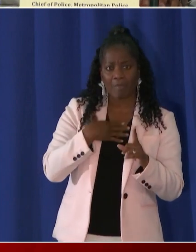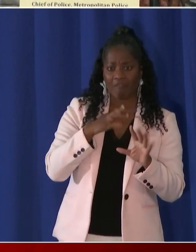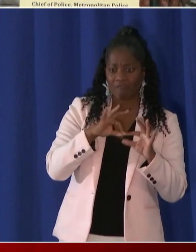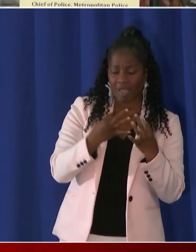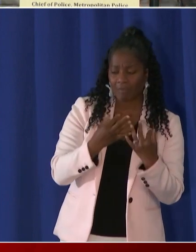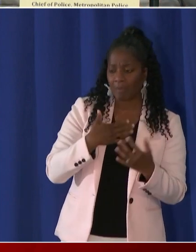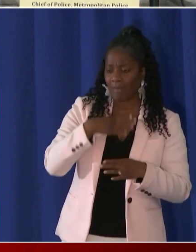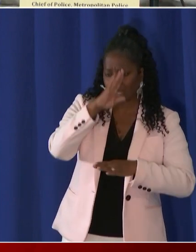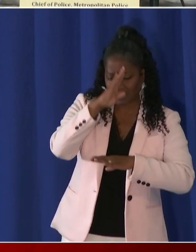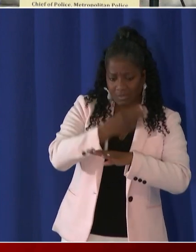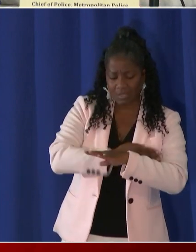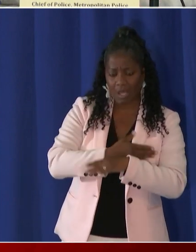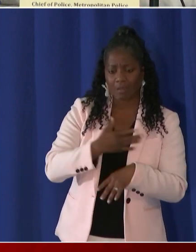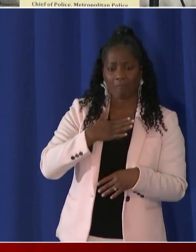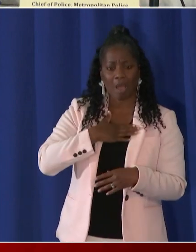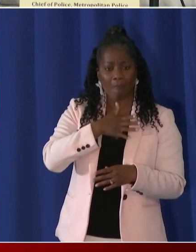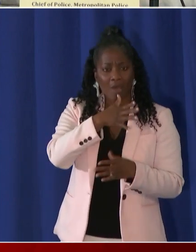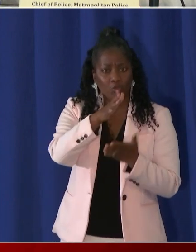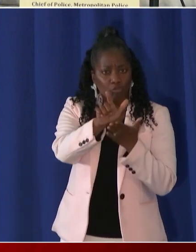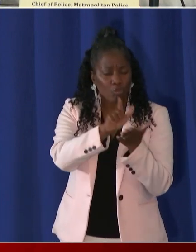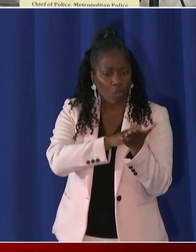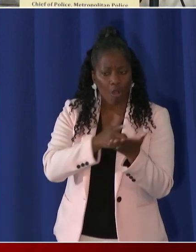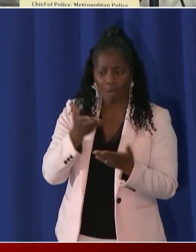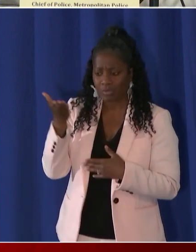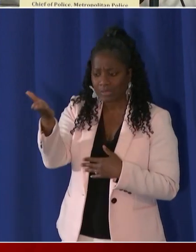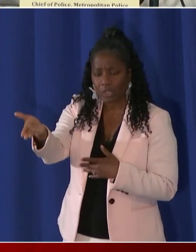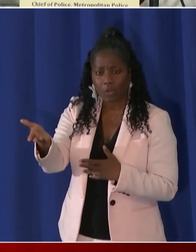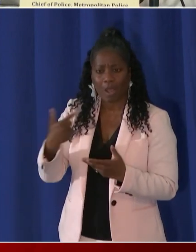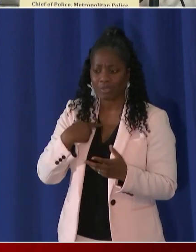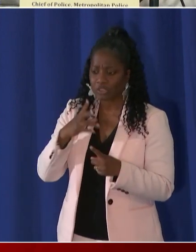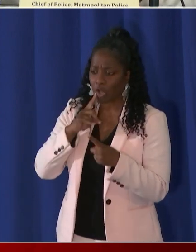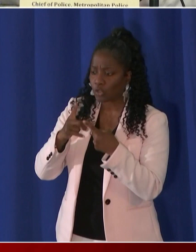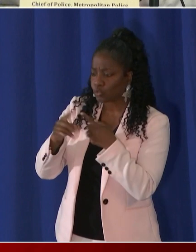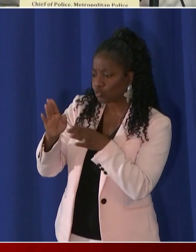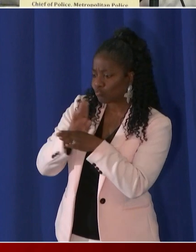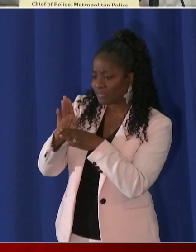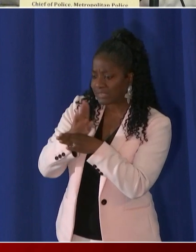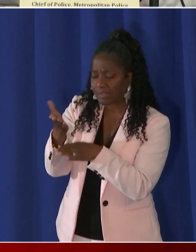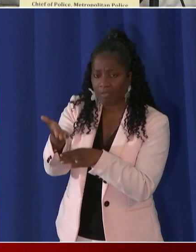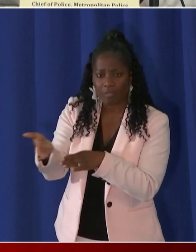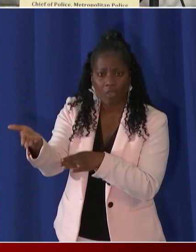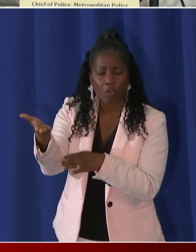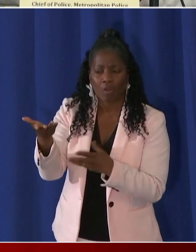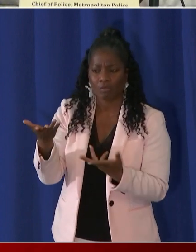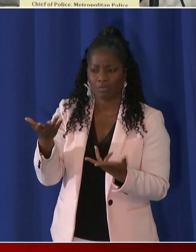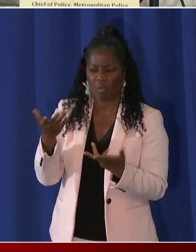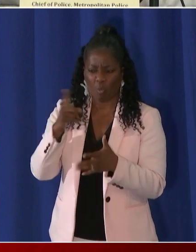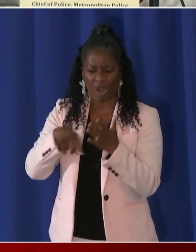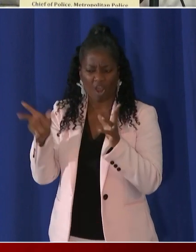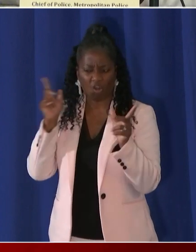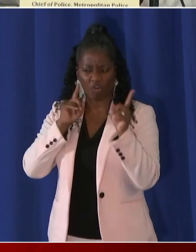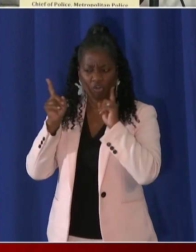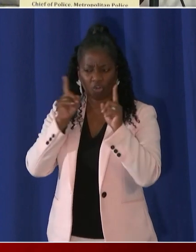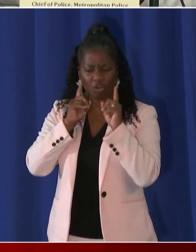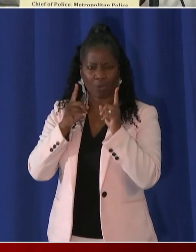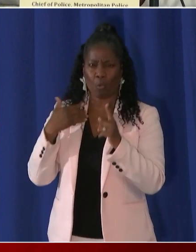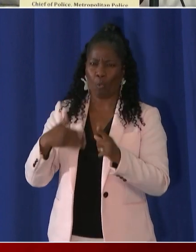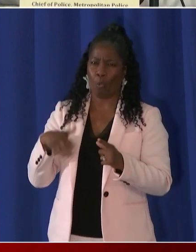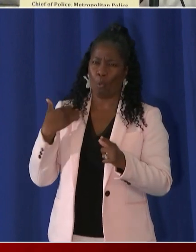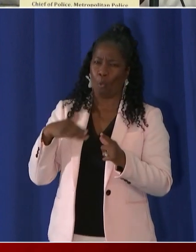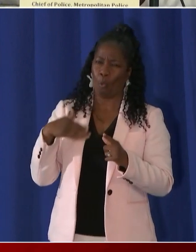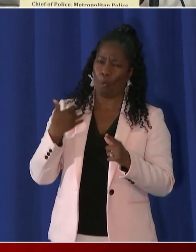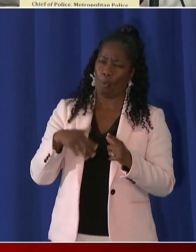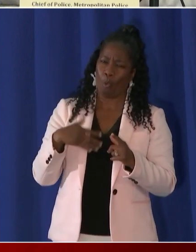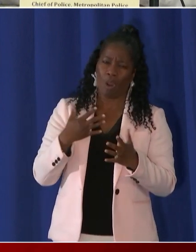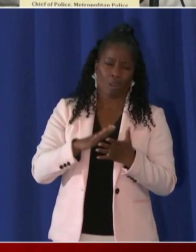mother-in-law, checking in with some of the businesses, talking to residents up there, some of the things that I heard were very disturbing to